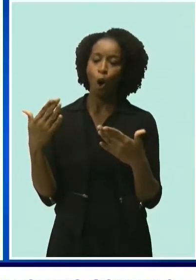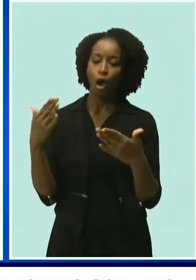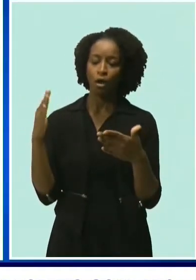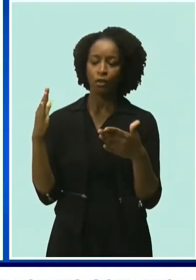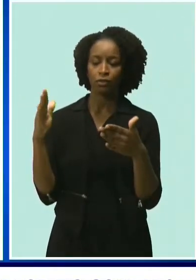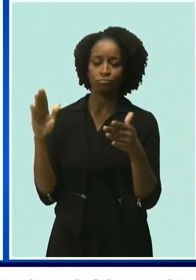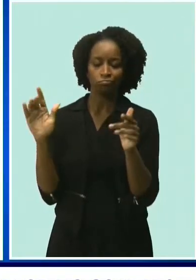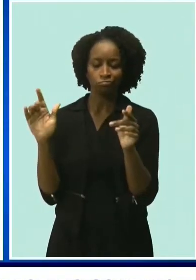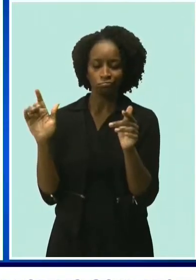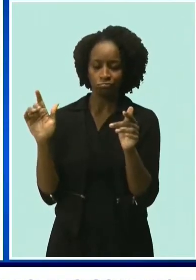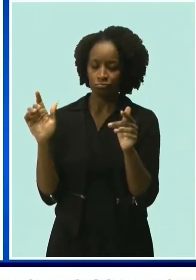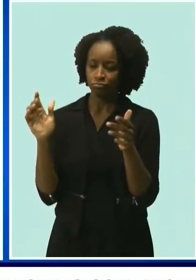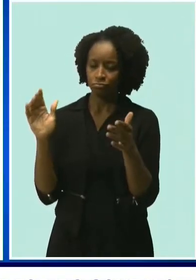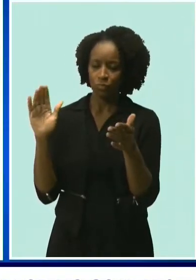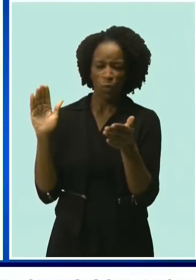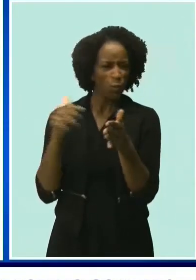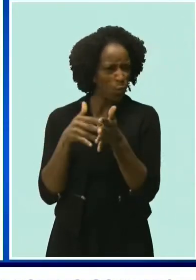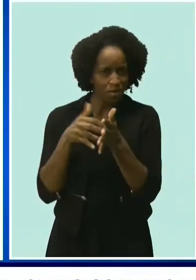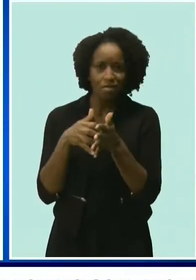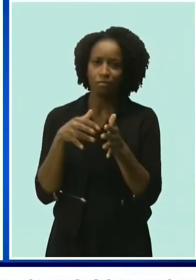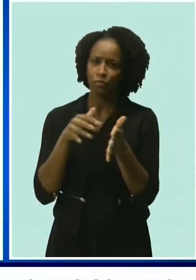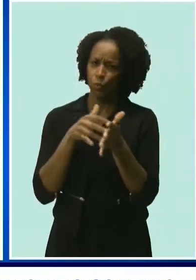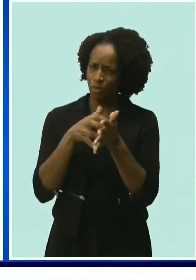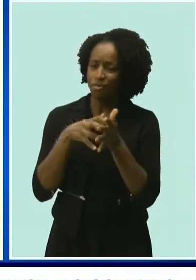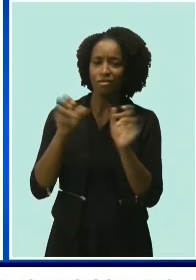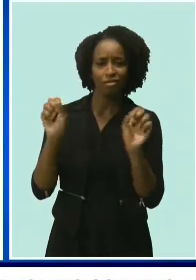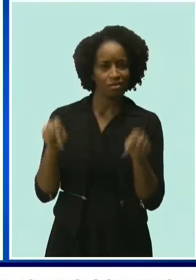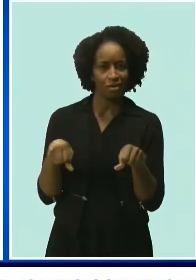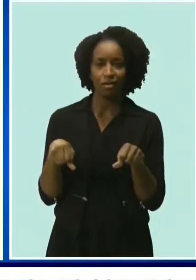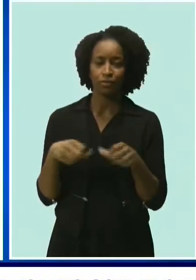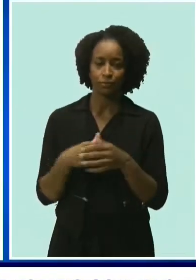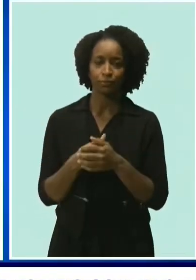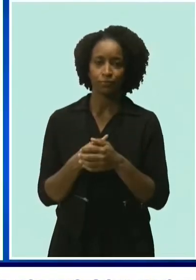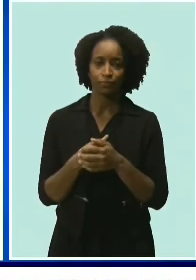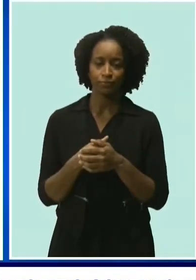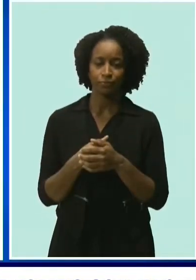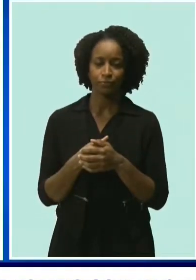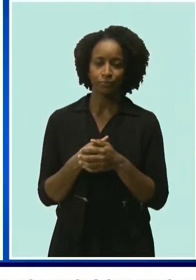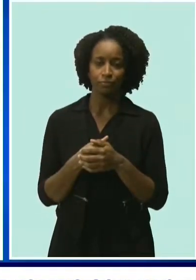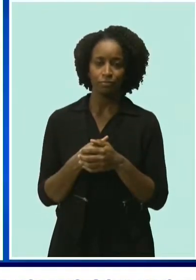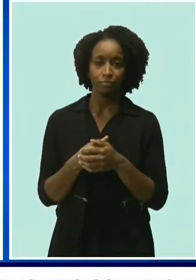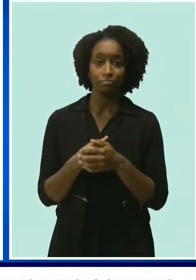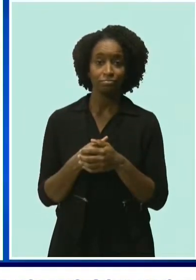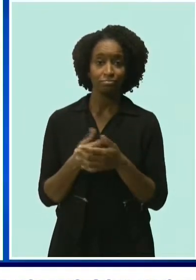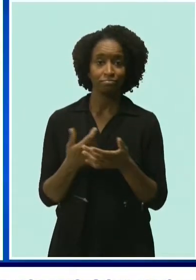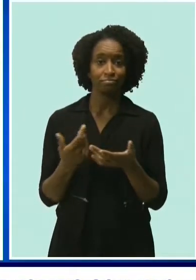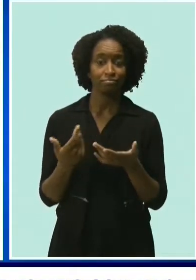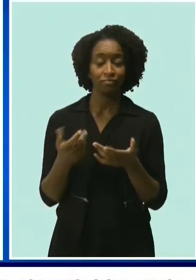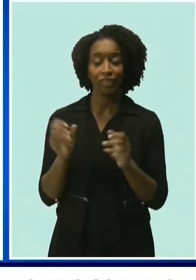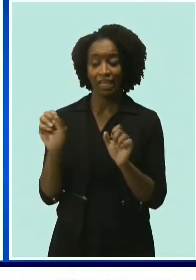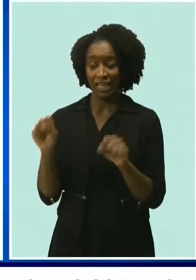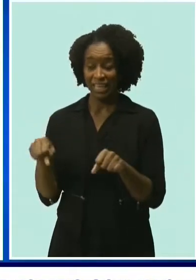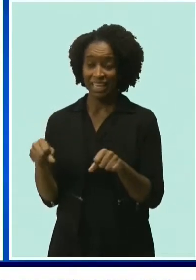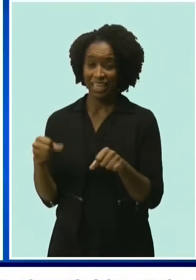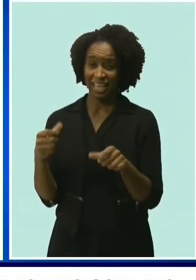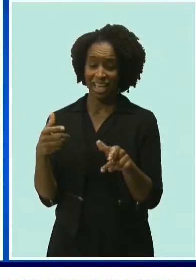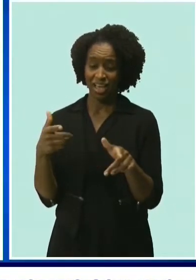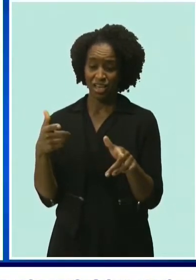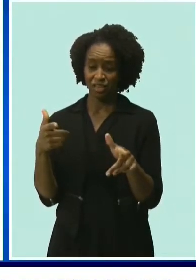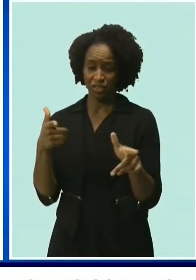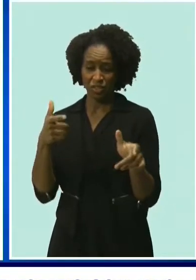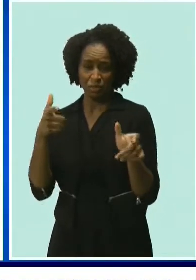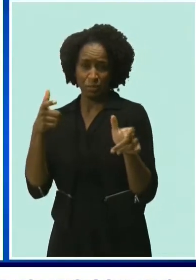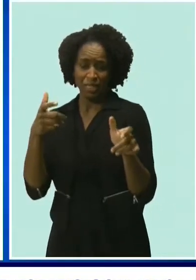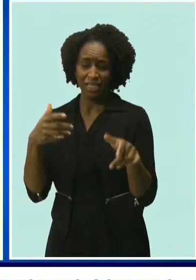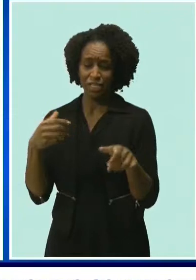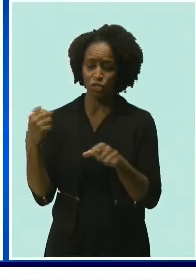we can't rule anything out, and that is where the problem comes in this particular system. It can increase, it can turn